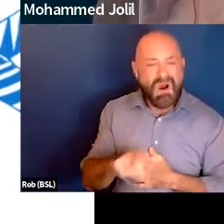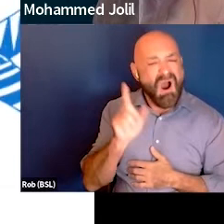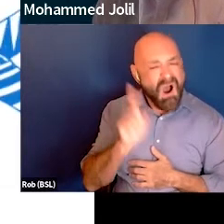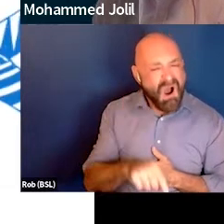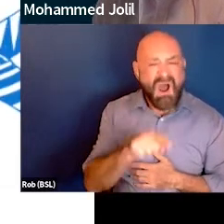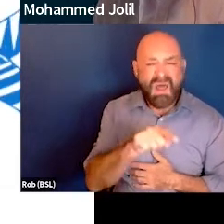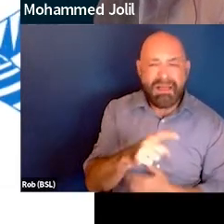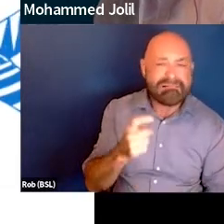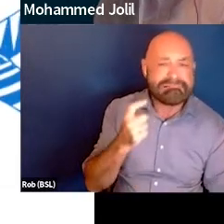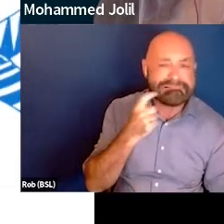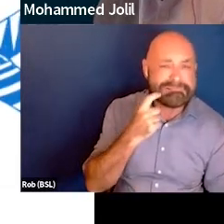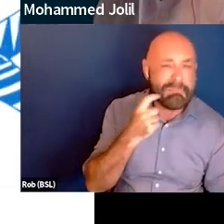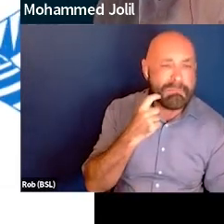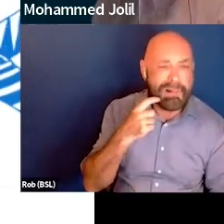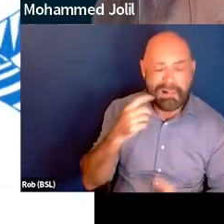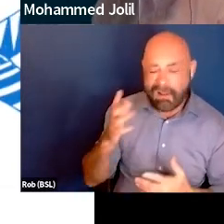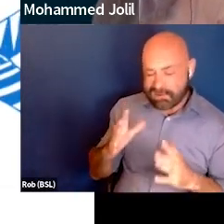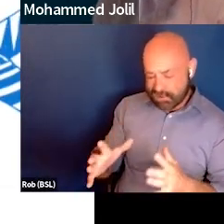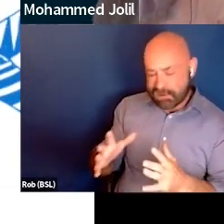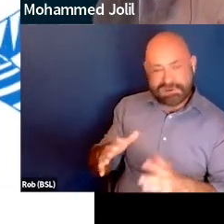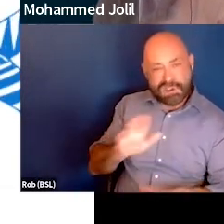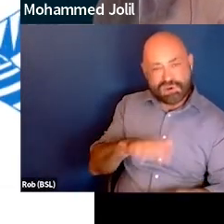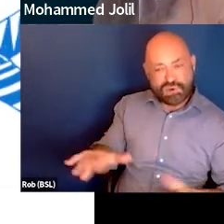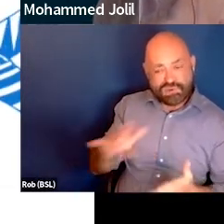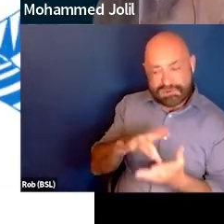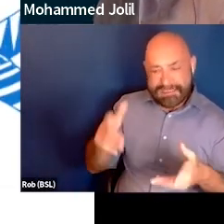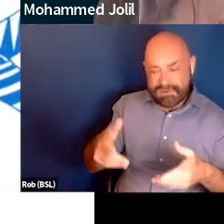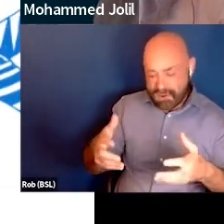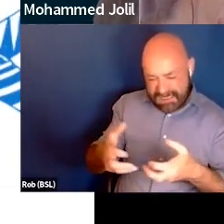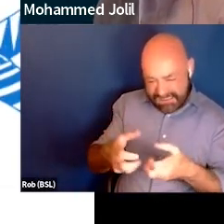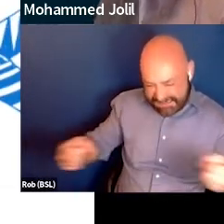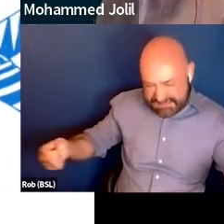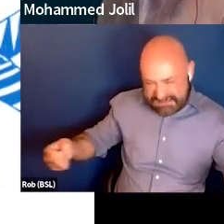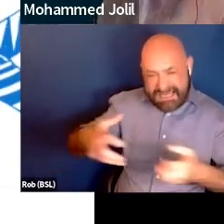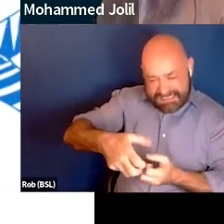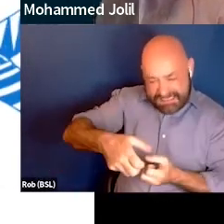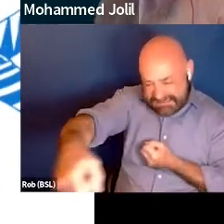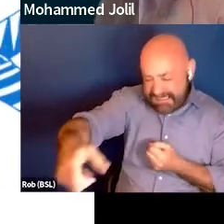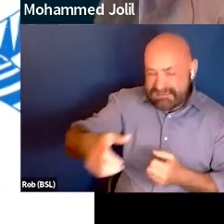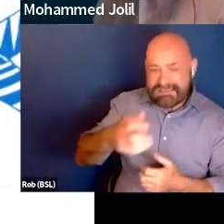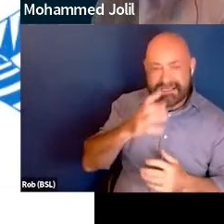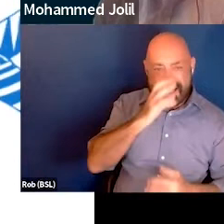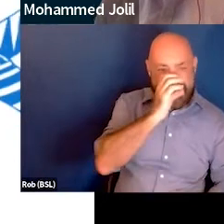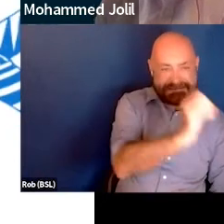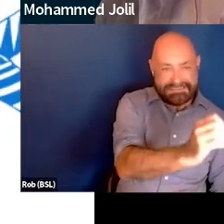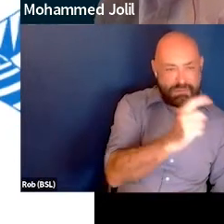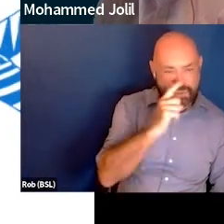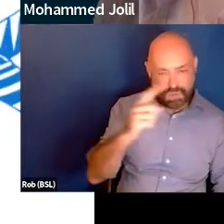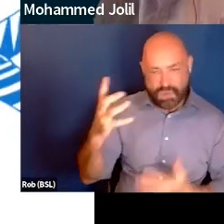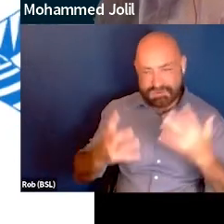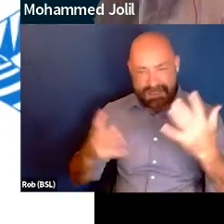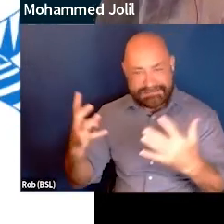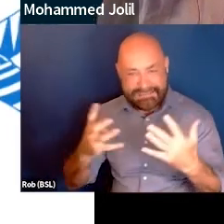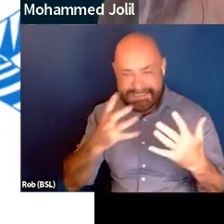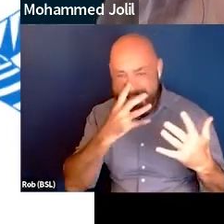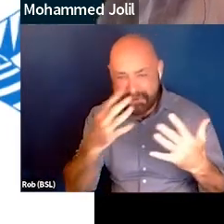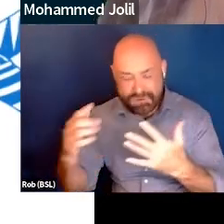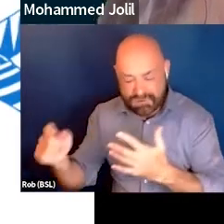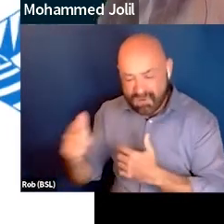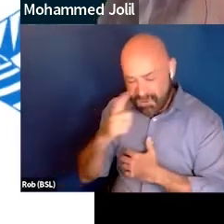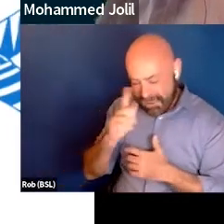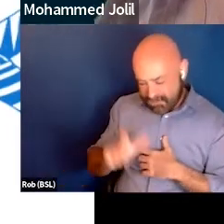We just extend what the children's centres do, and 0 to 19, we'll just see what we can do.